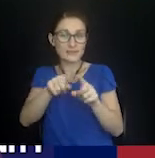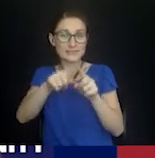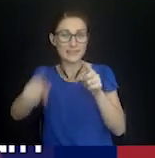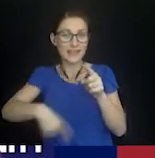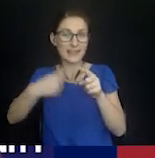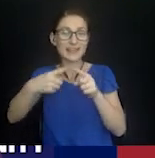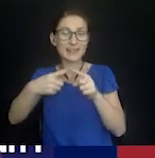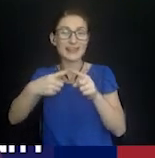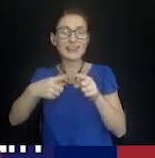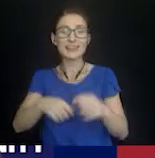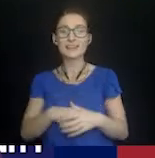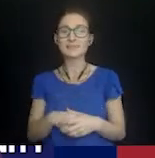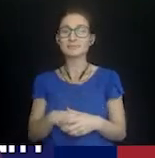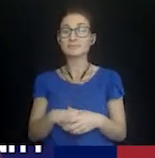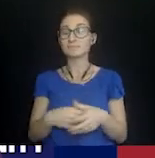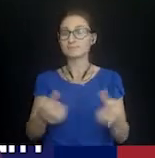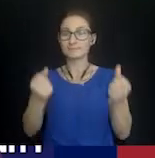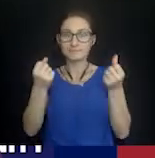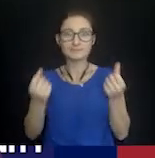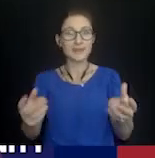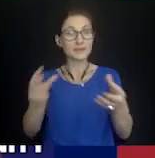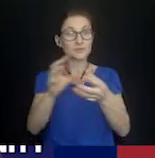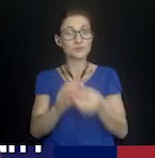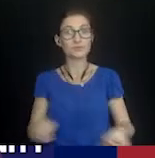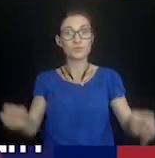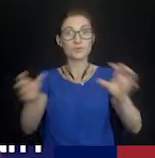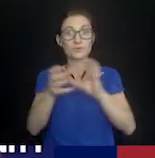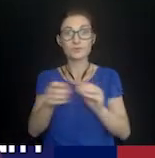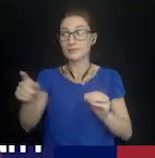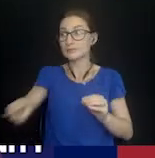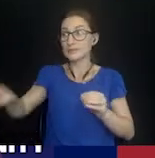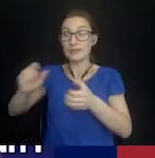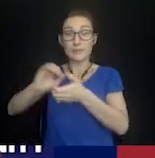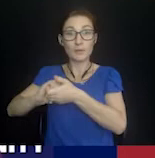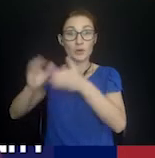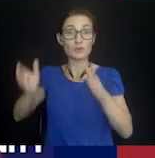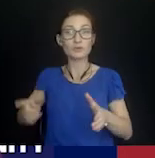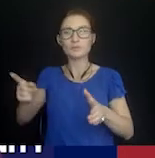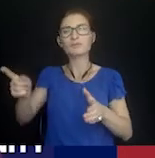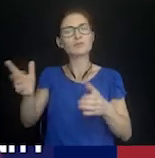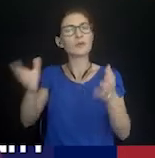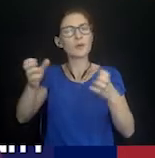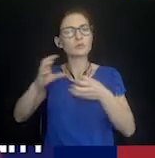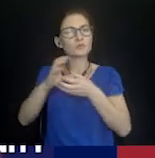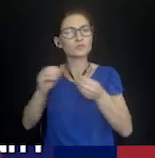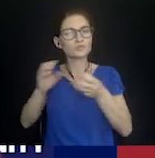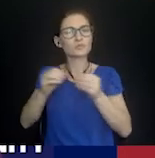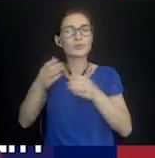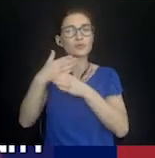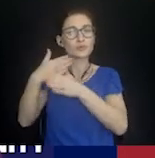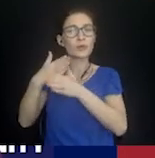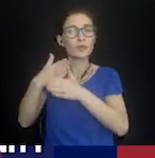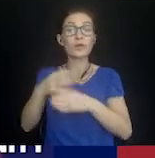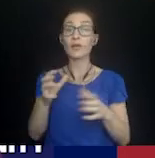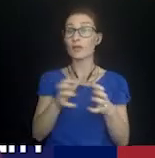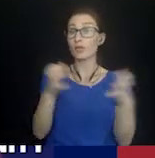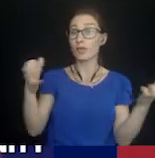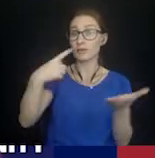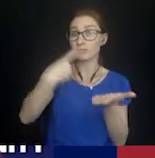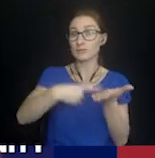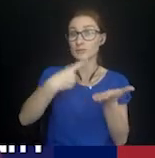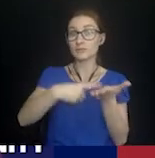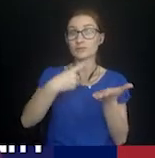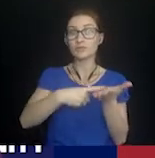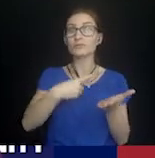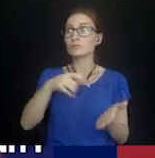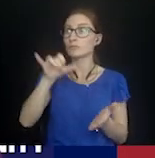cycle. There's a whole bunch of stories that our coalition partners want to share, and a whole bunch of discussion around what the